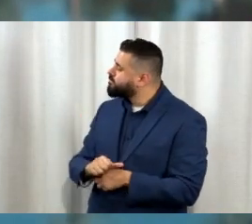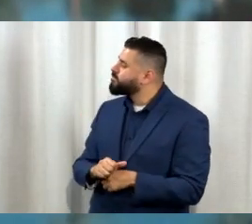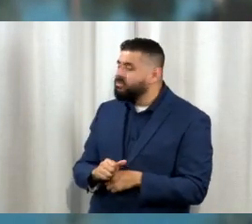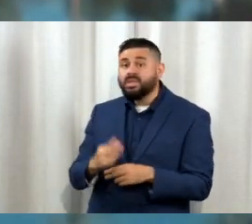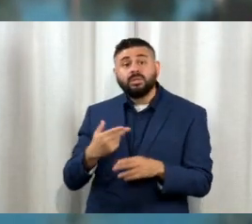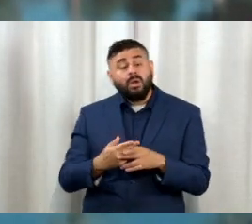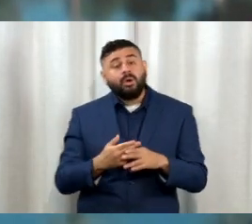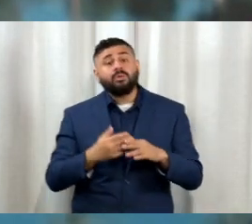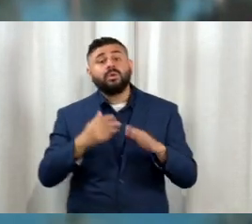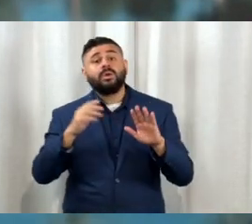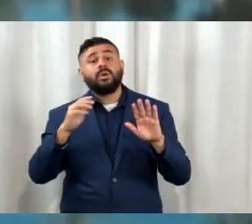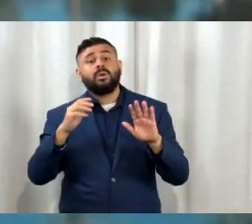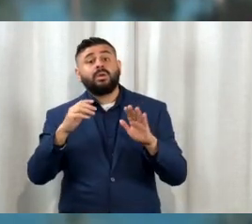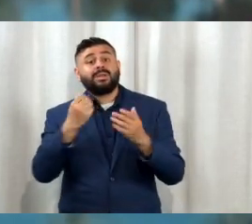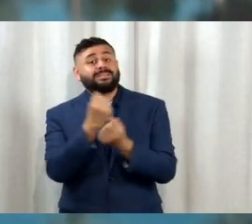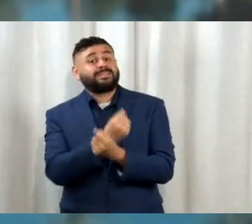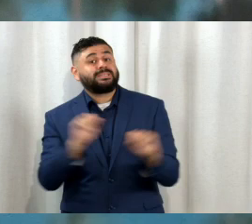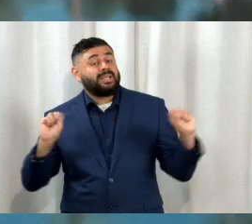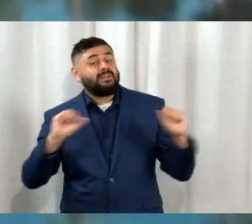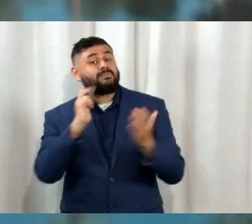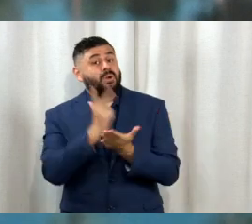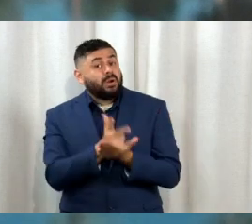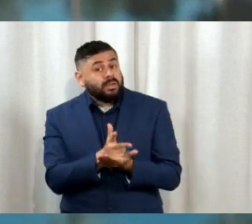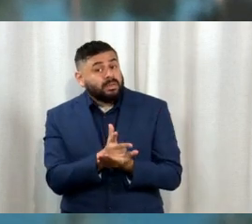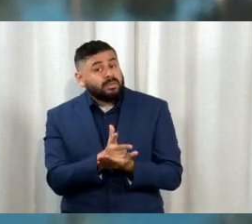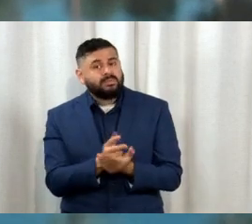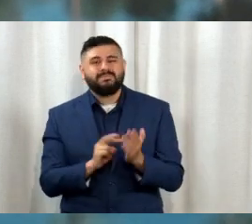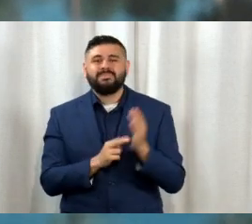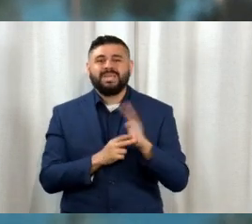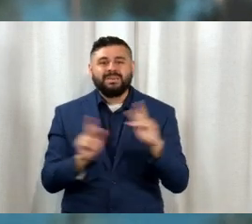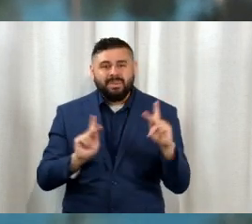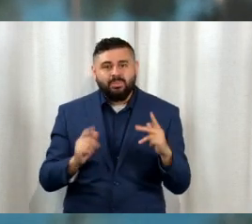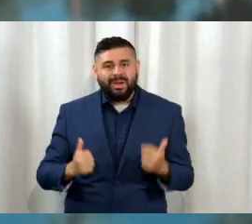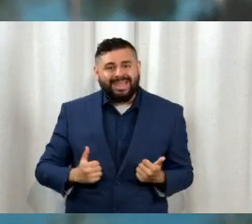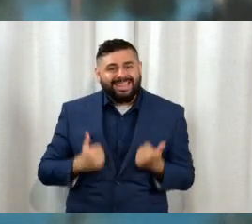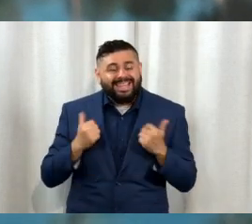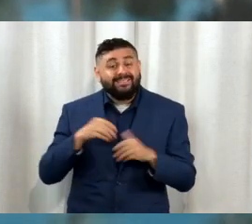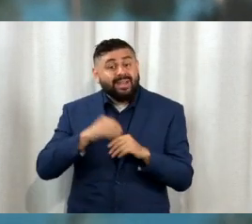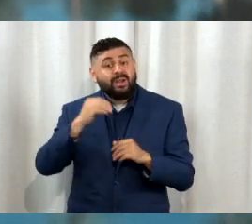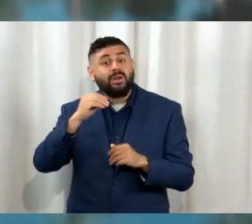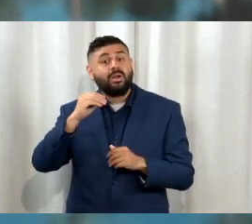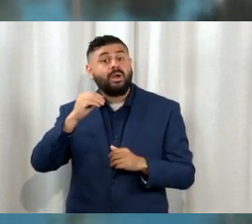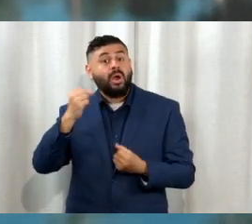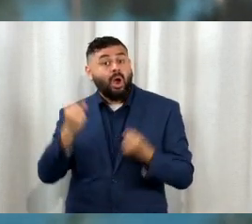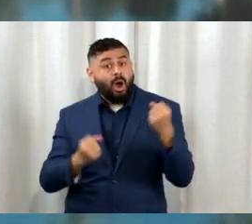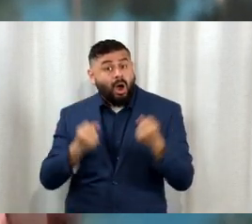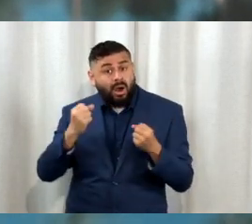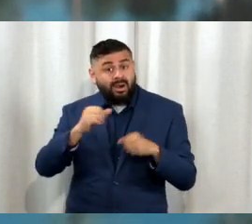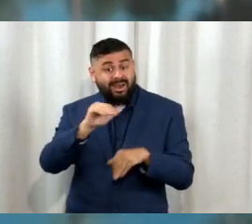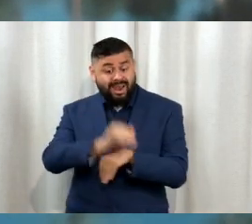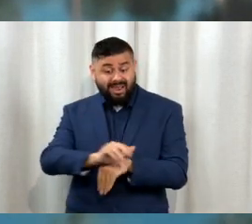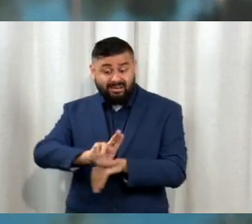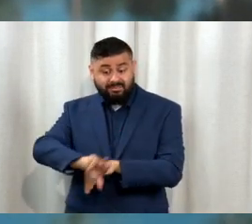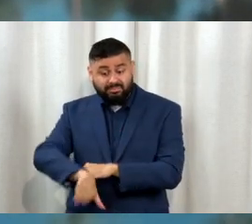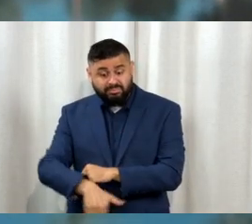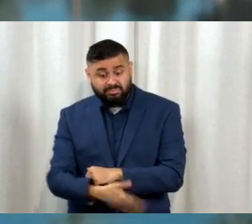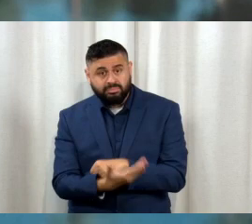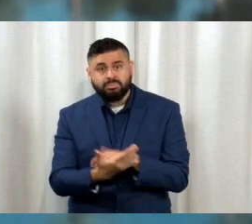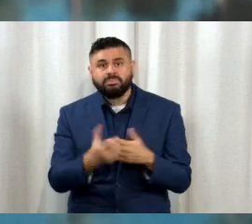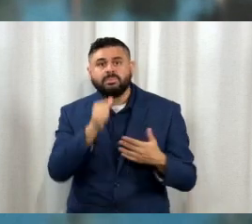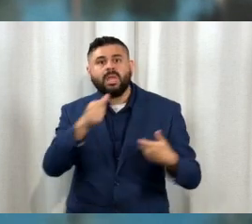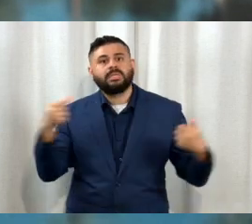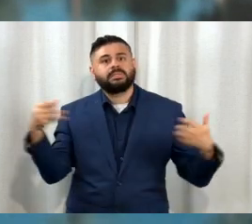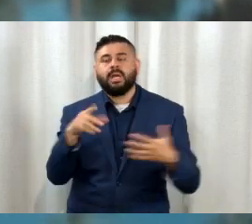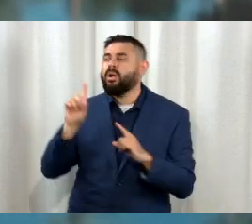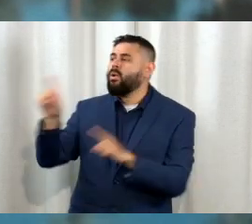so it's expanded so that even more people can be living in their vehicles in a safe place overnight, and then they leave and go to